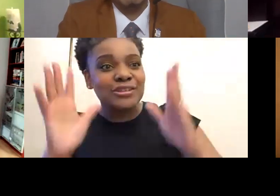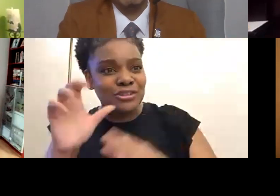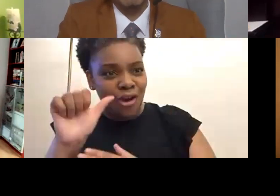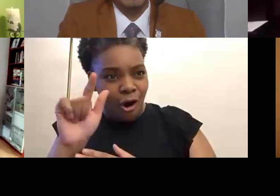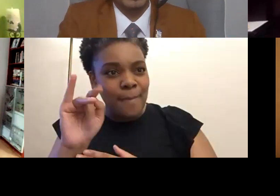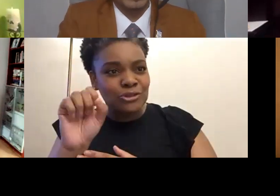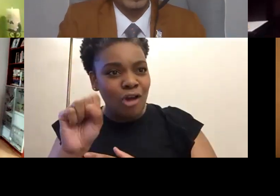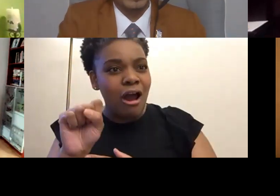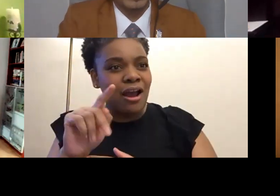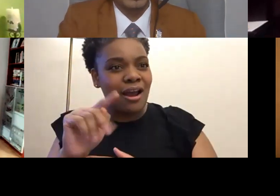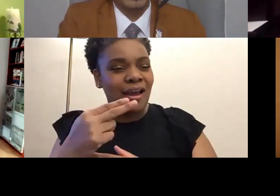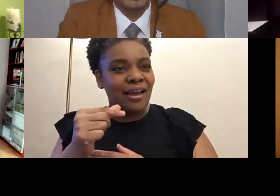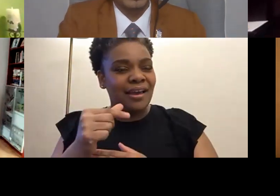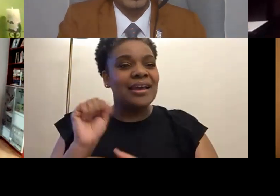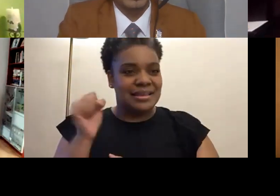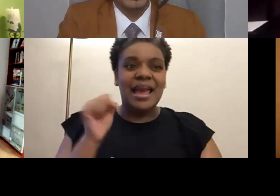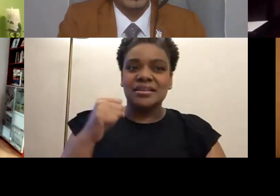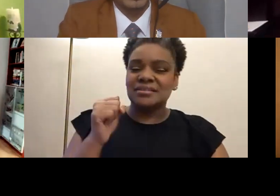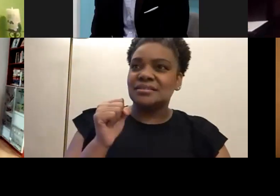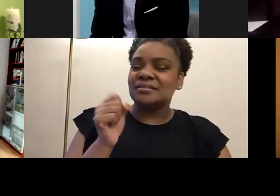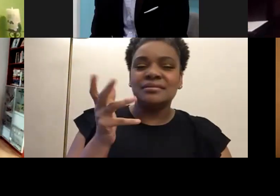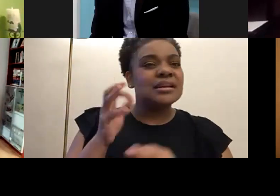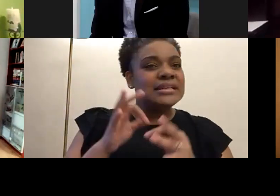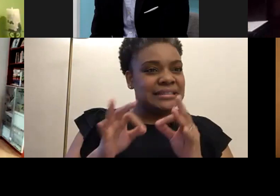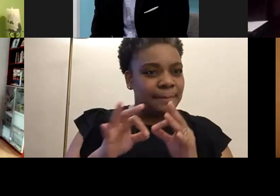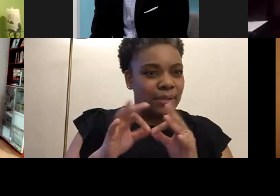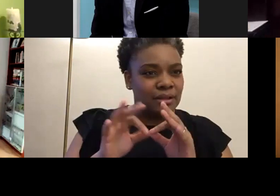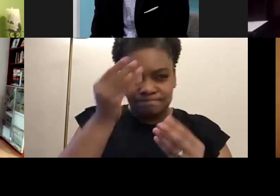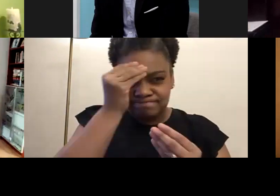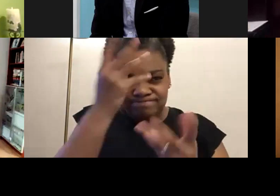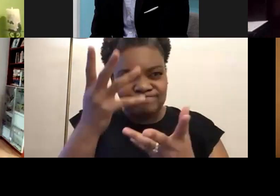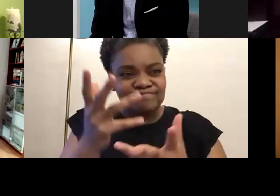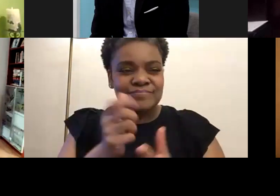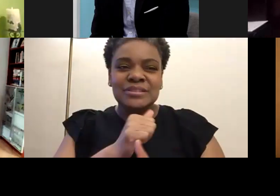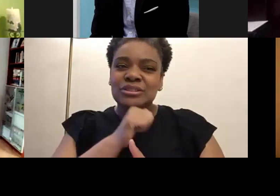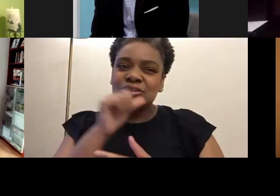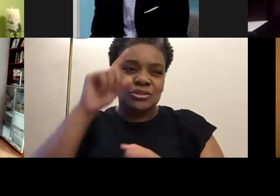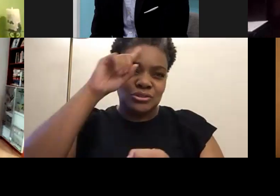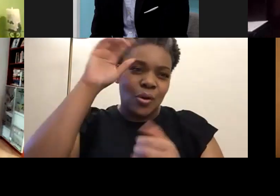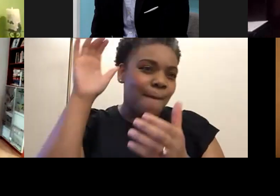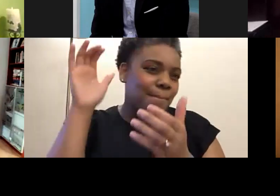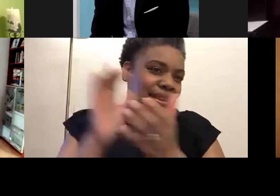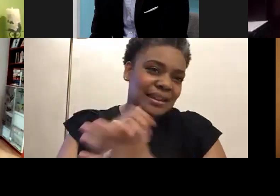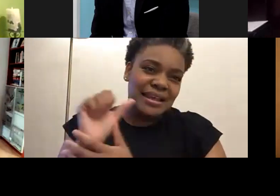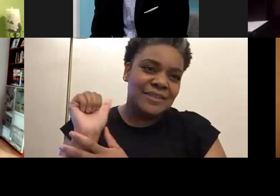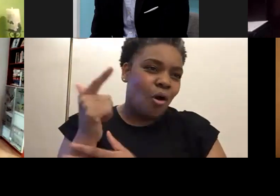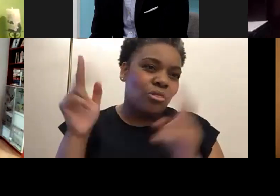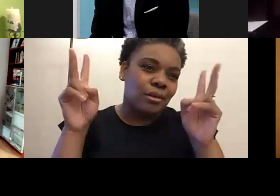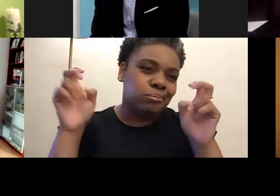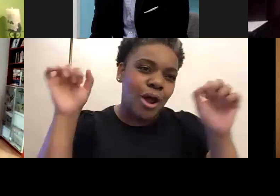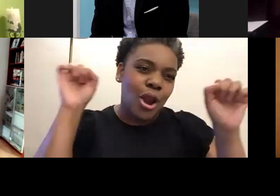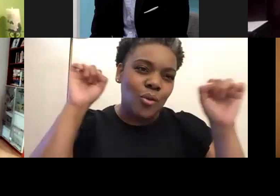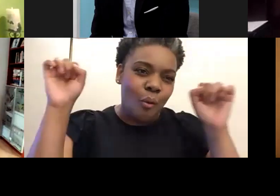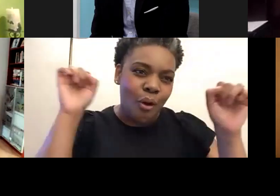about the vaccine. Please do not believe in all the noise that we hear that the vaccine